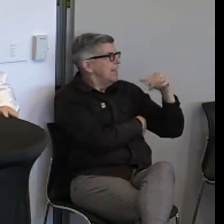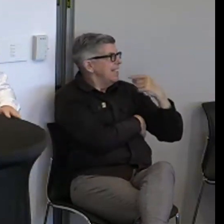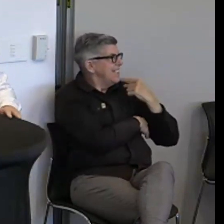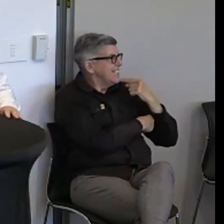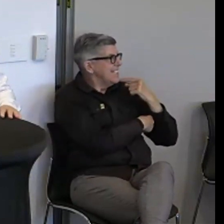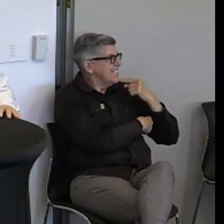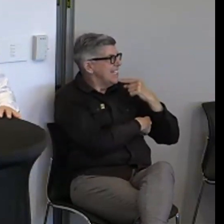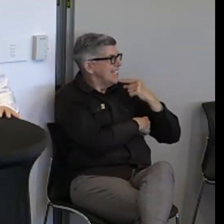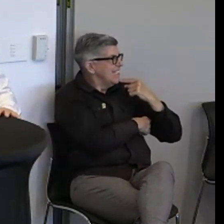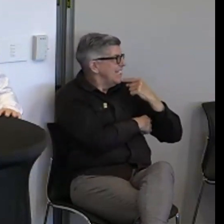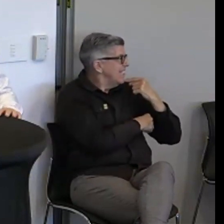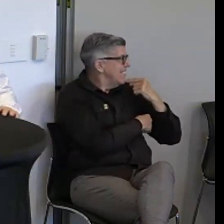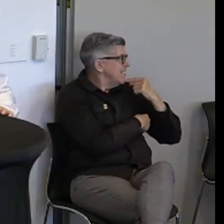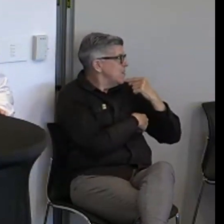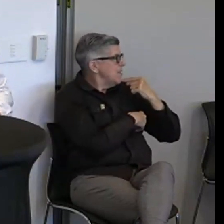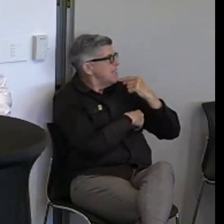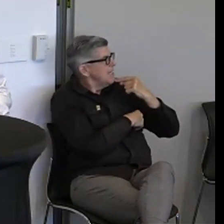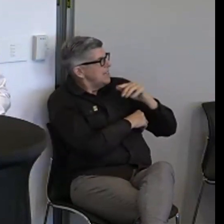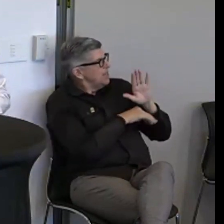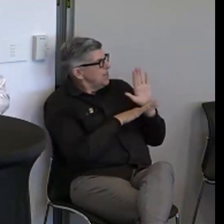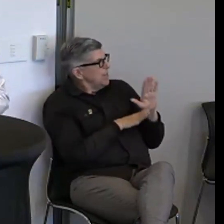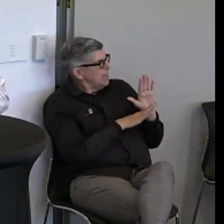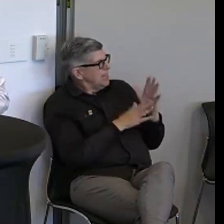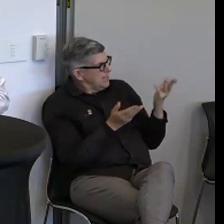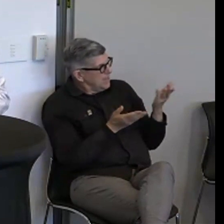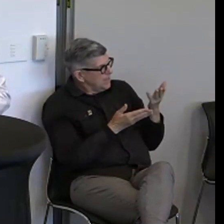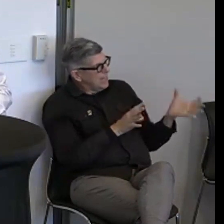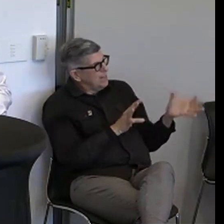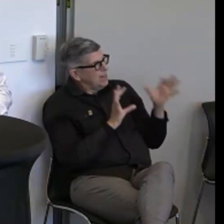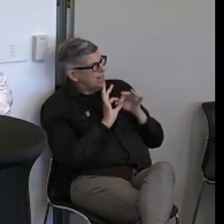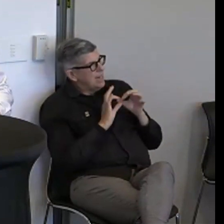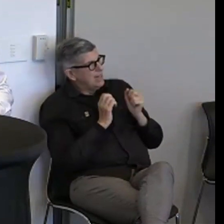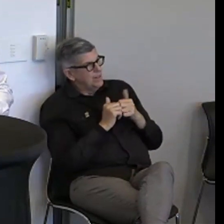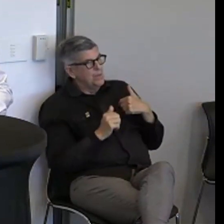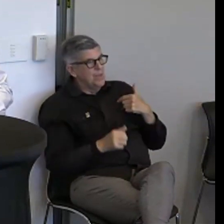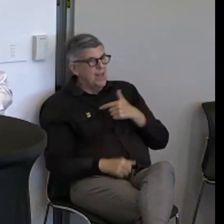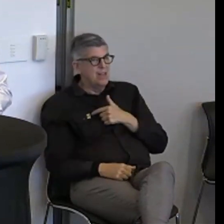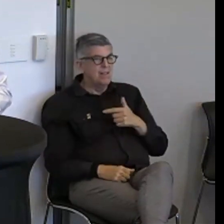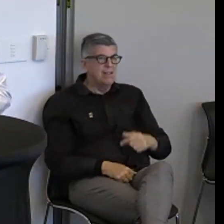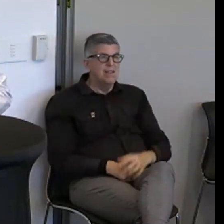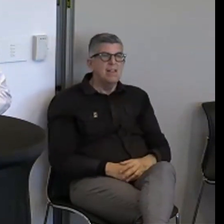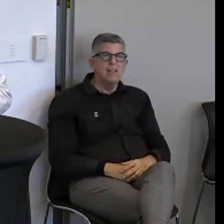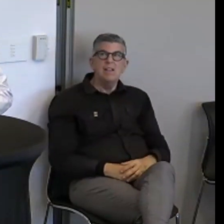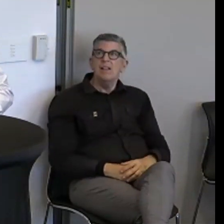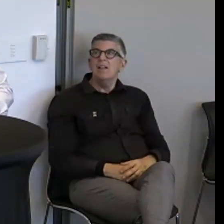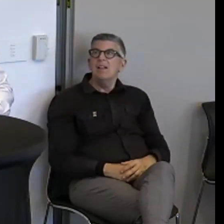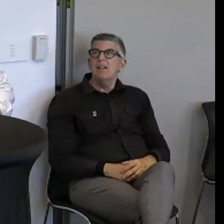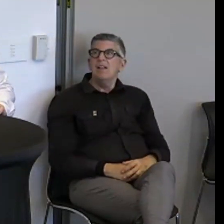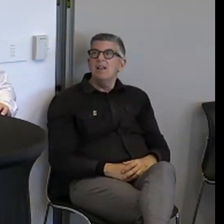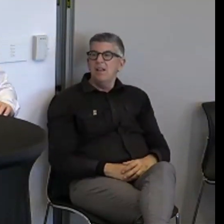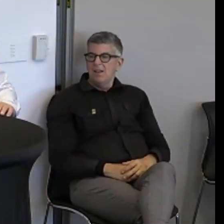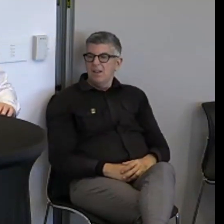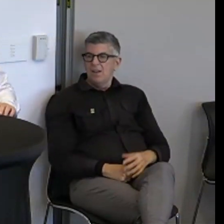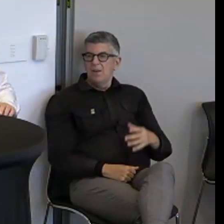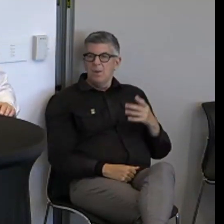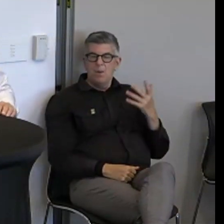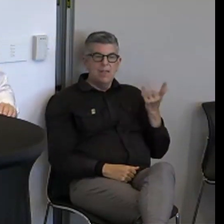great that you're here, great that you're connecting with us. And the thing that I said earlier